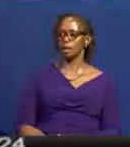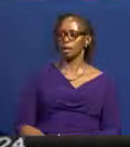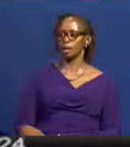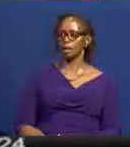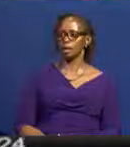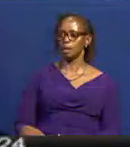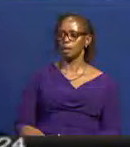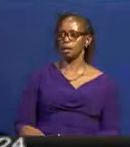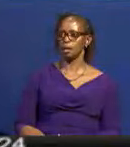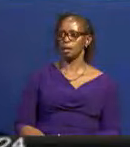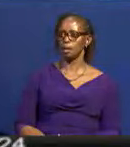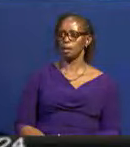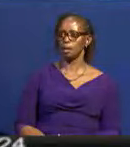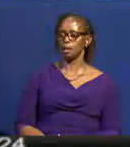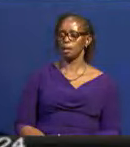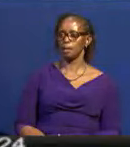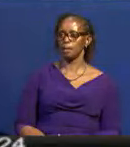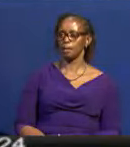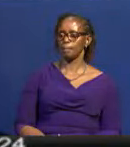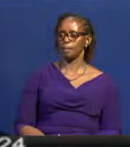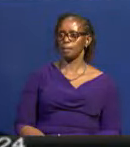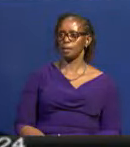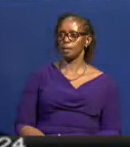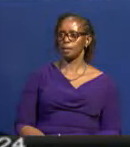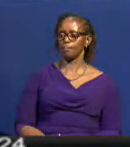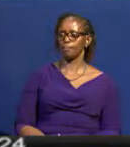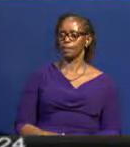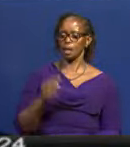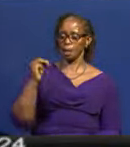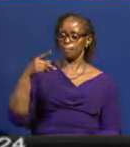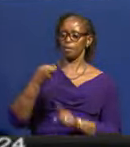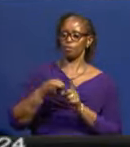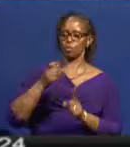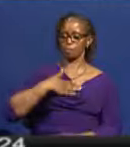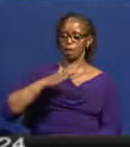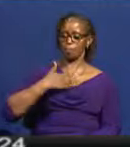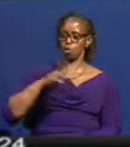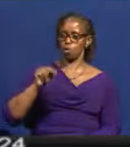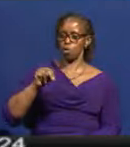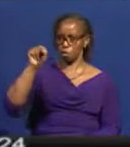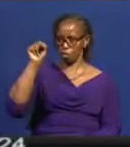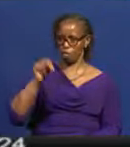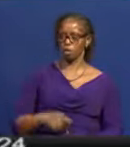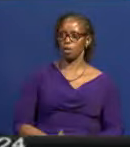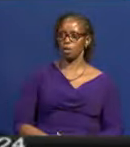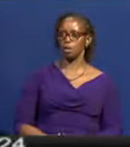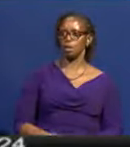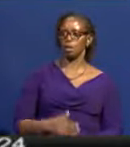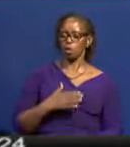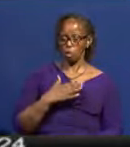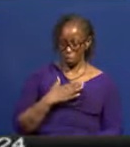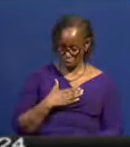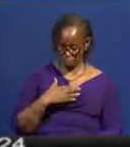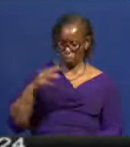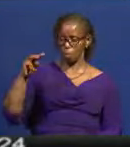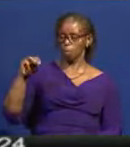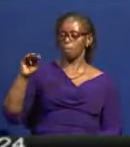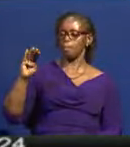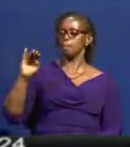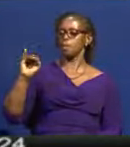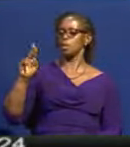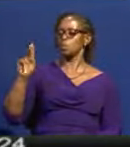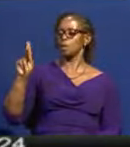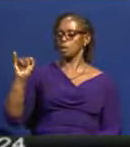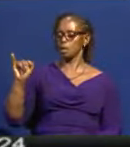Letipila Eli. Lelitila Lady of Samburu North. The Honorable Kareke Mbuki.